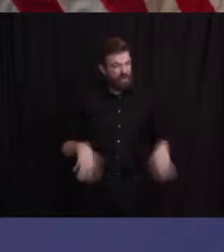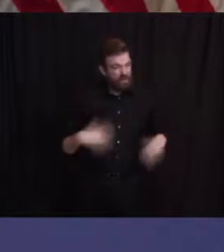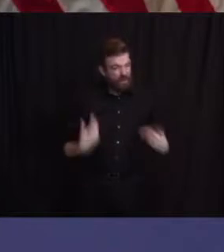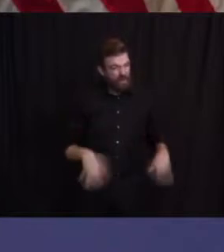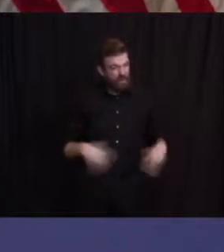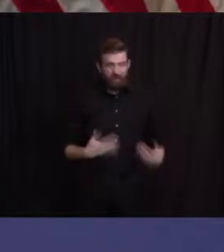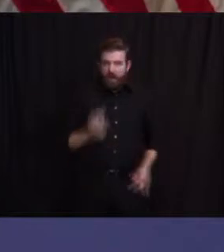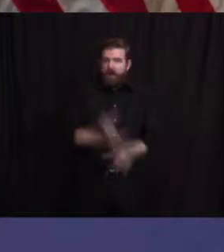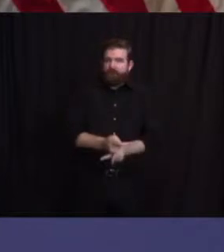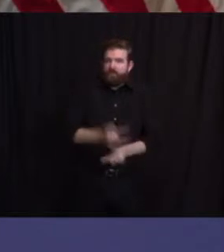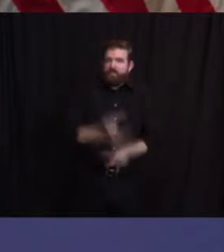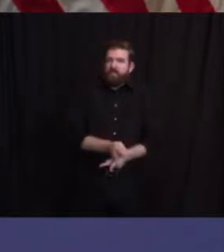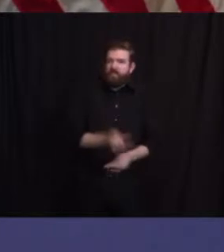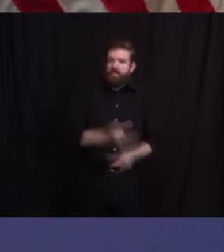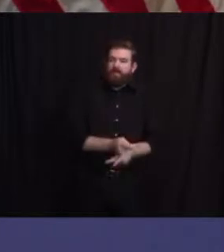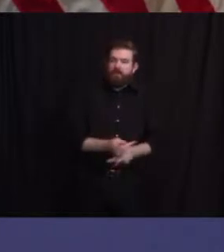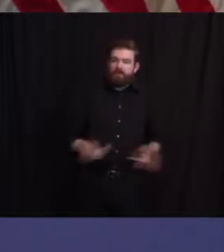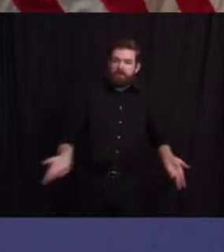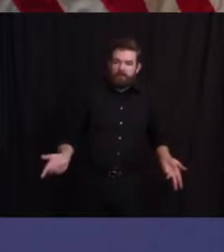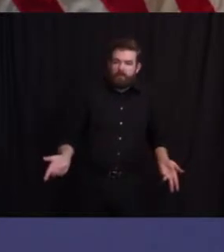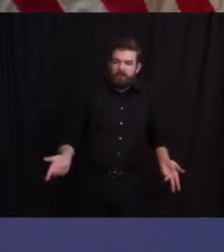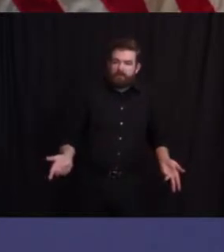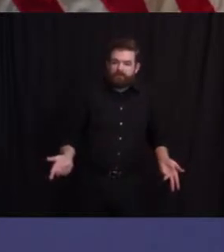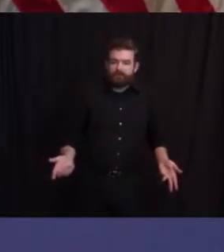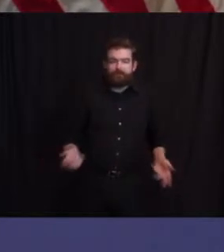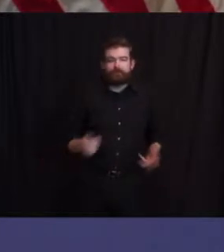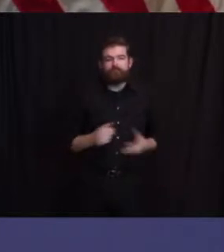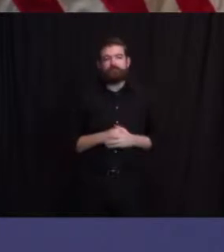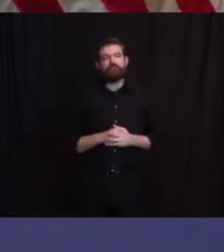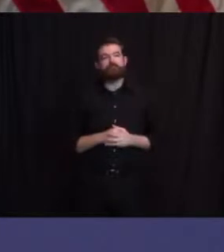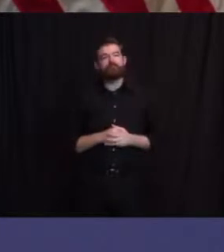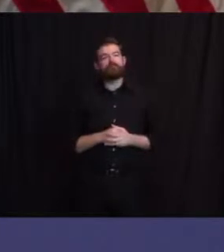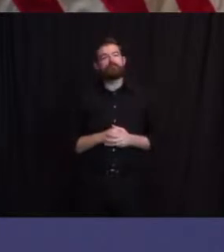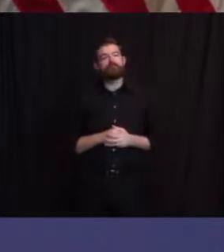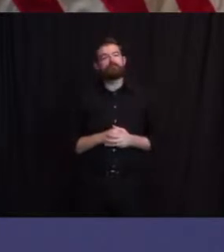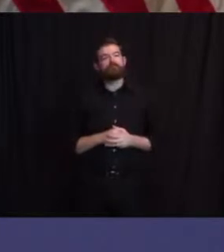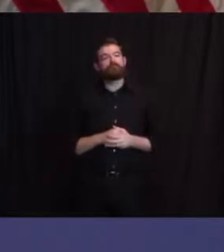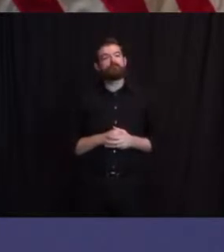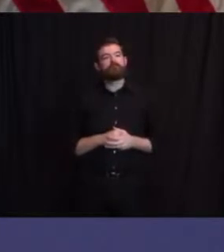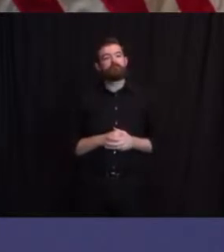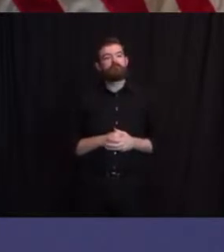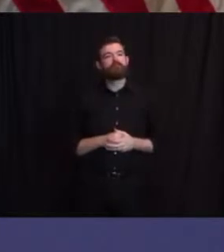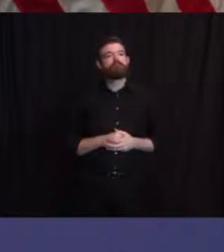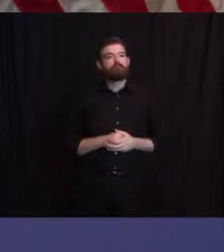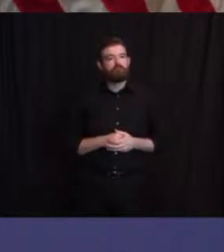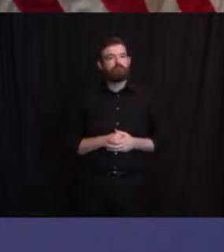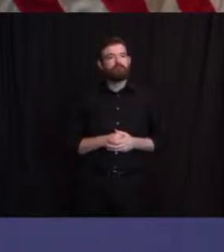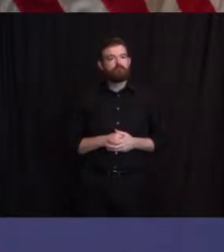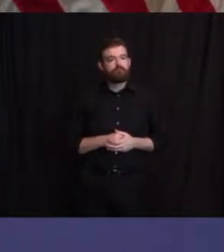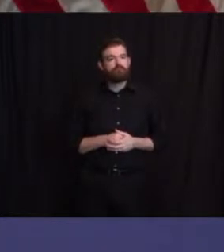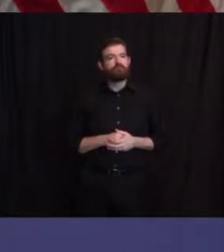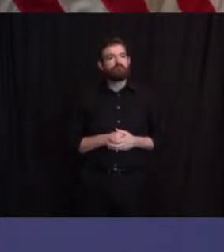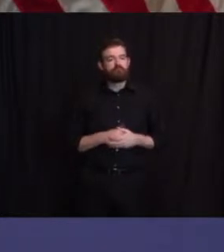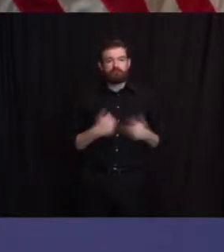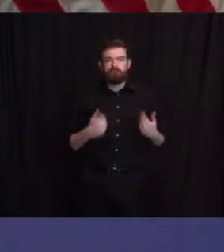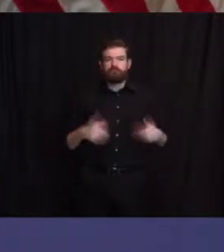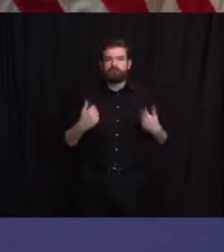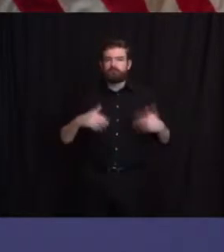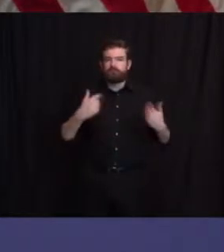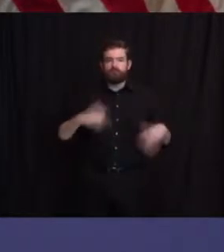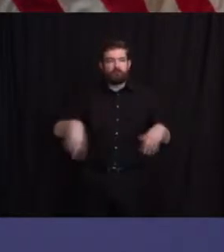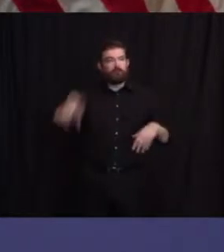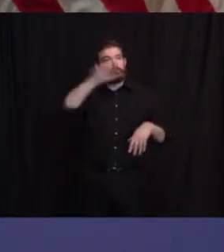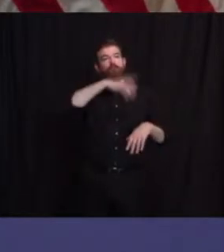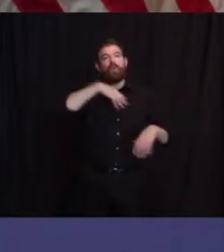continues to be advised. I mean, it's devastating for older folks. We've seen that. Vulnerable communities,